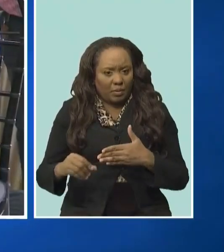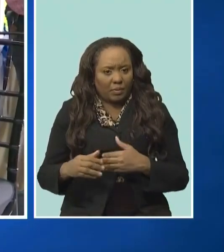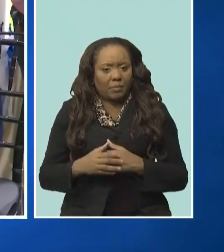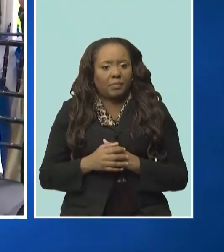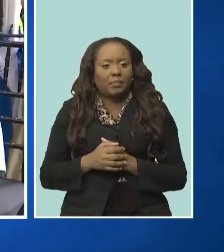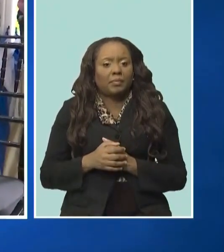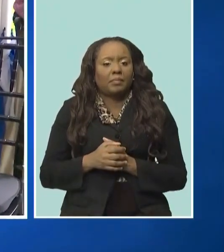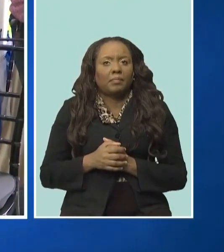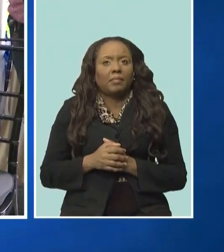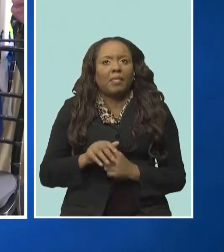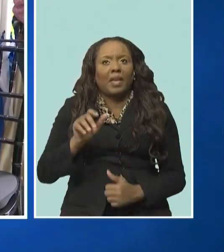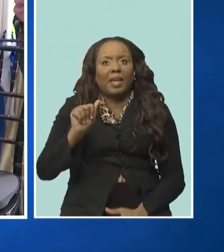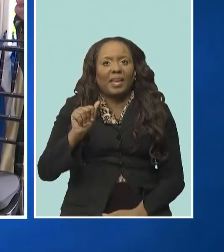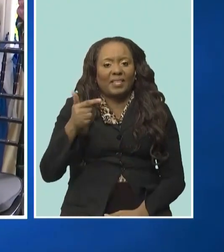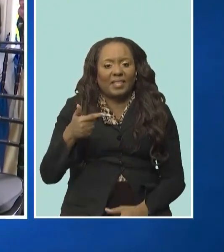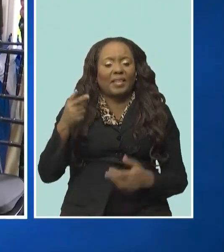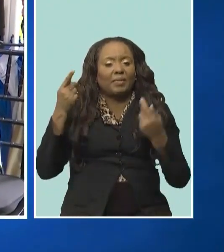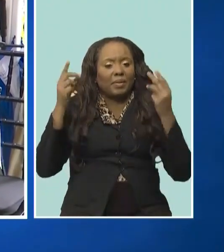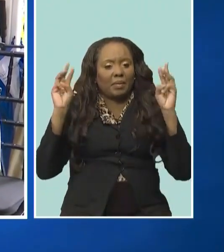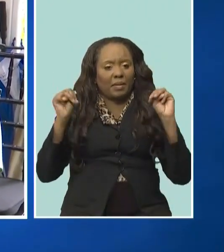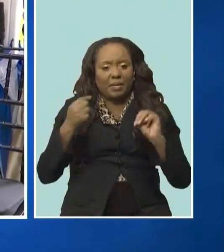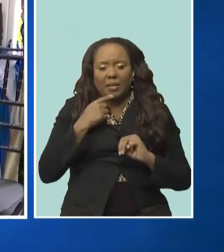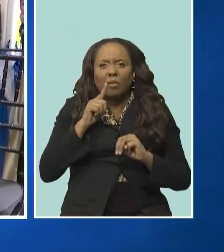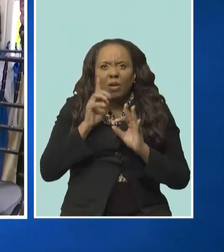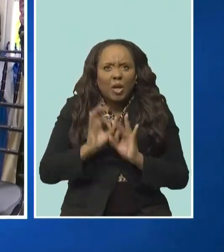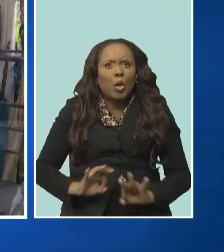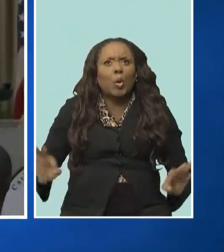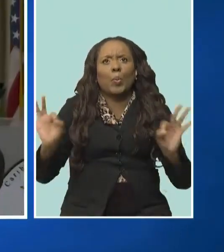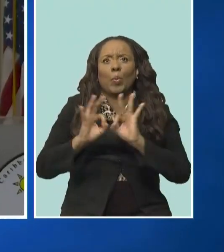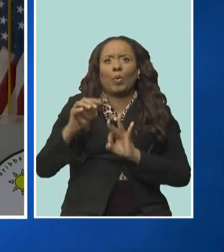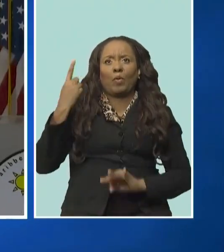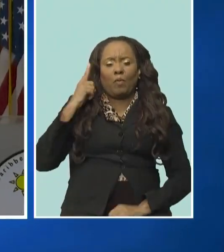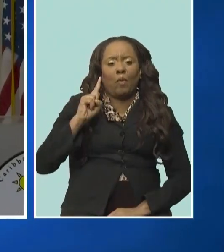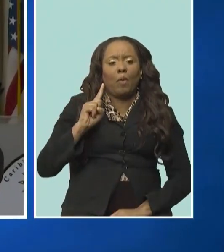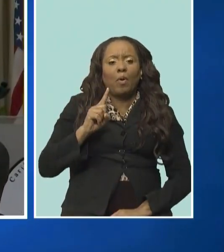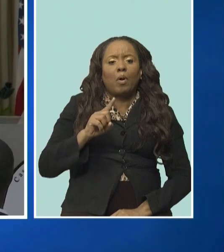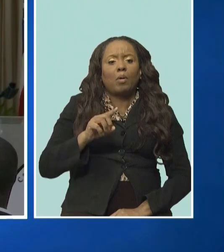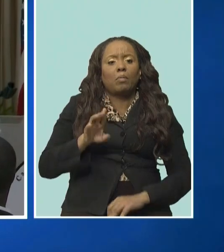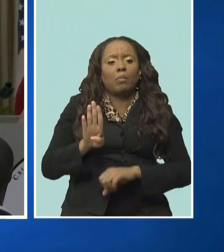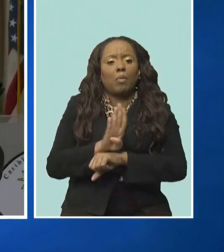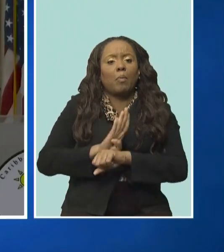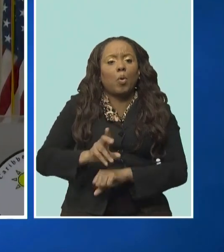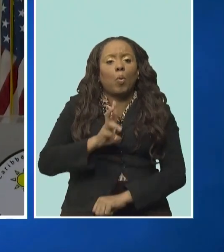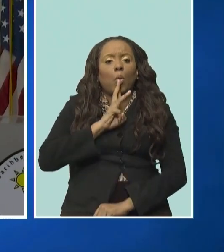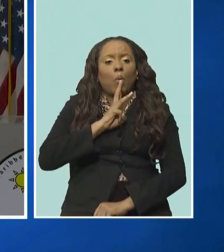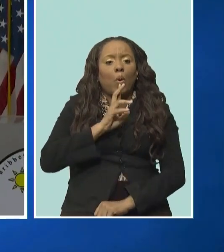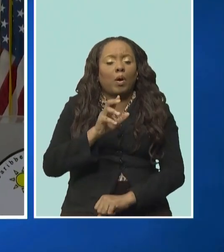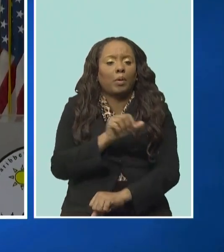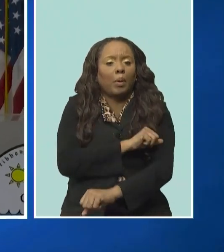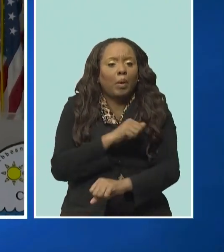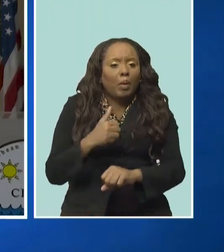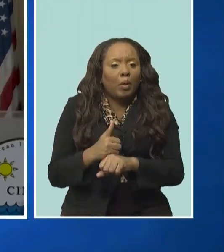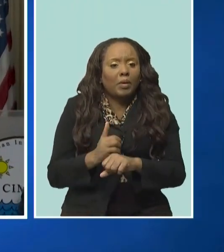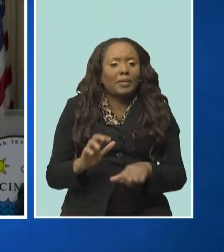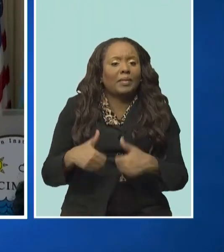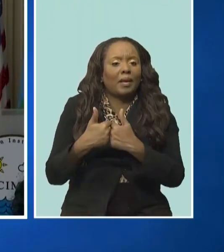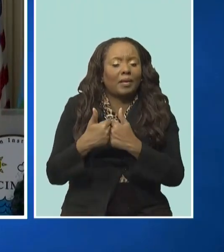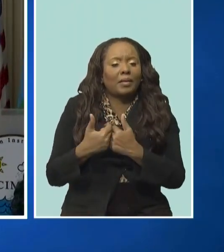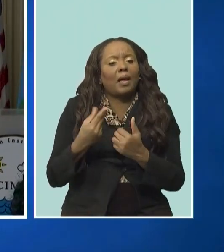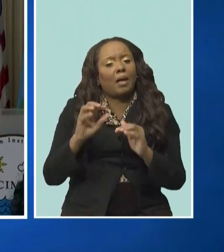Cynthia Bradshaw says these tools are now critical to the BWA's response to drought and other challenges affecting the water